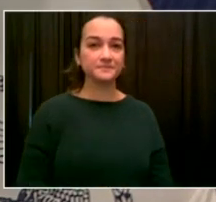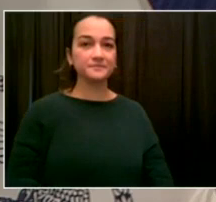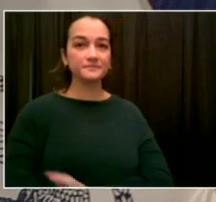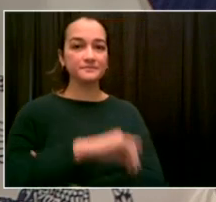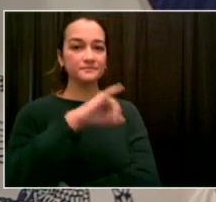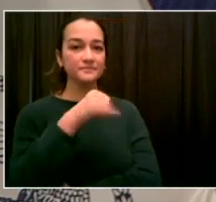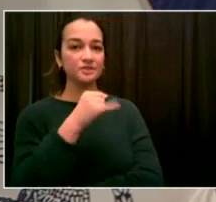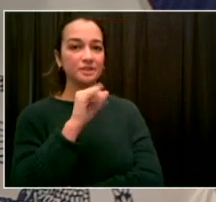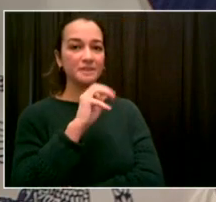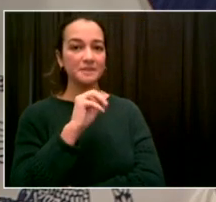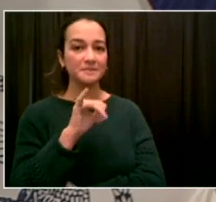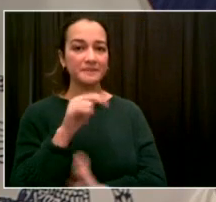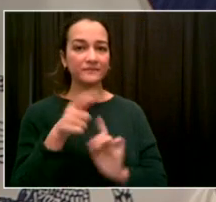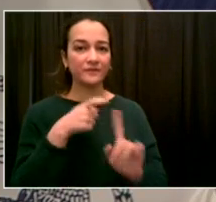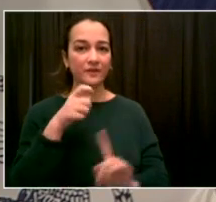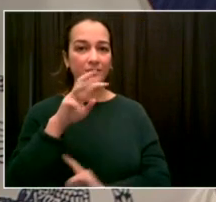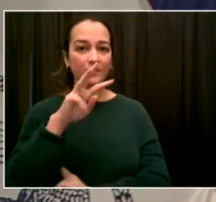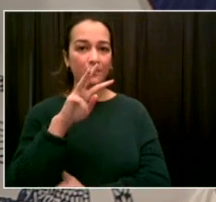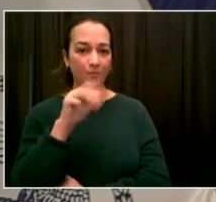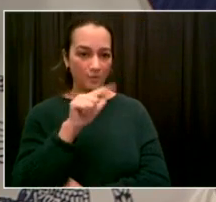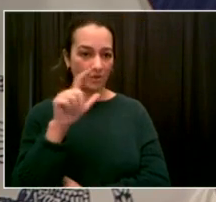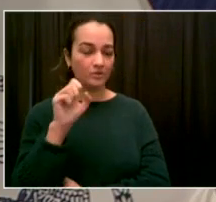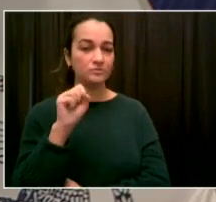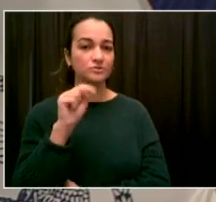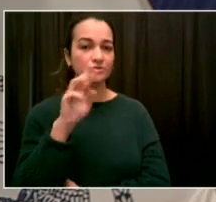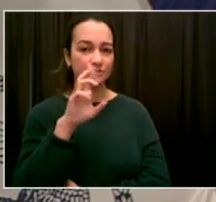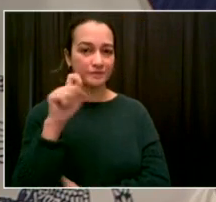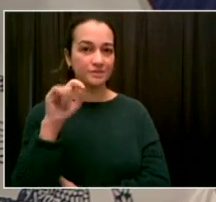Guten Morgen, Bürgermeister. Wie geht es Ihnen?